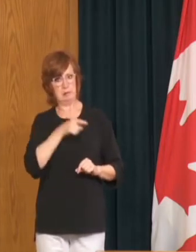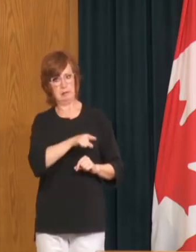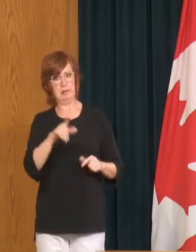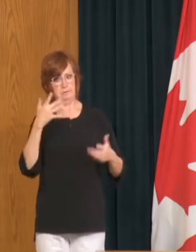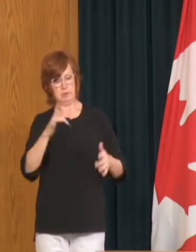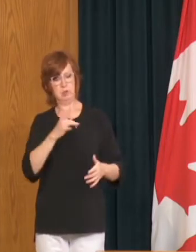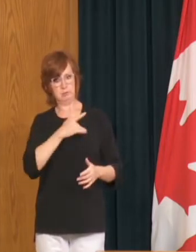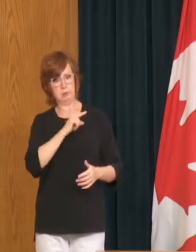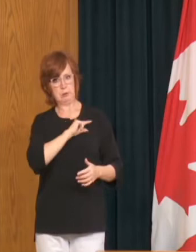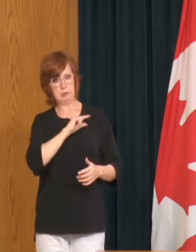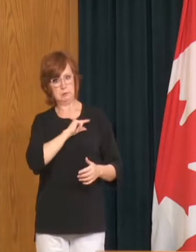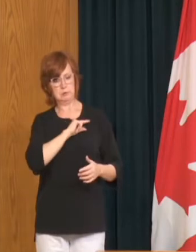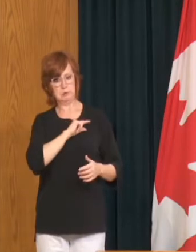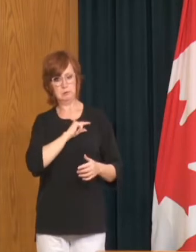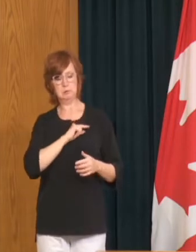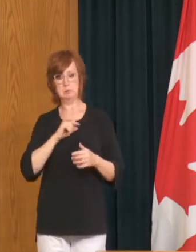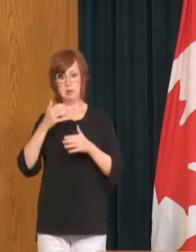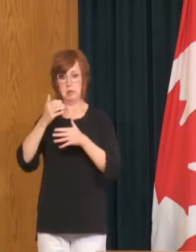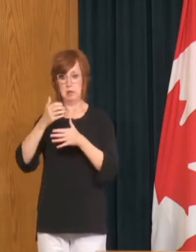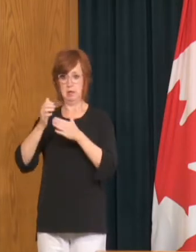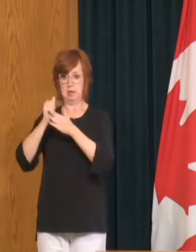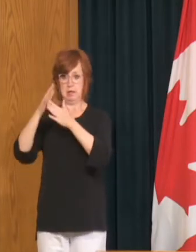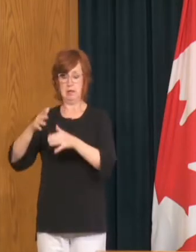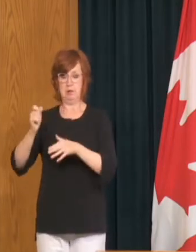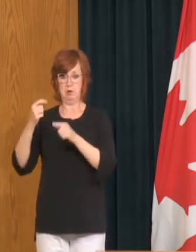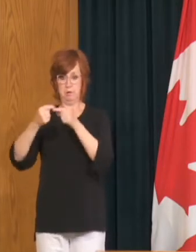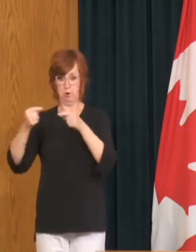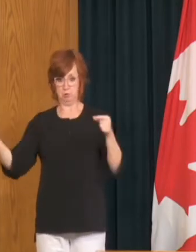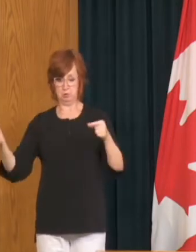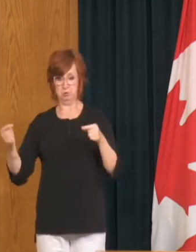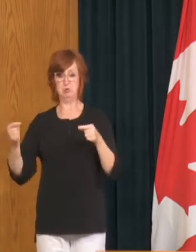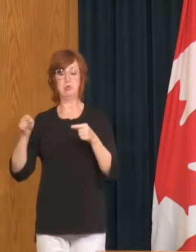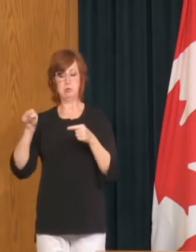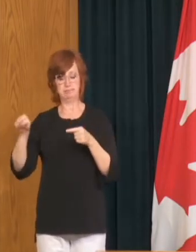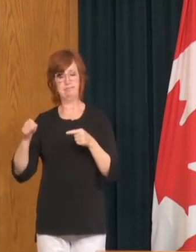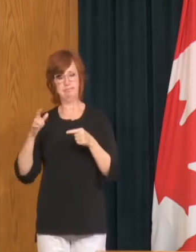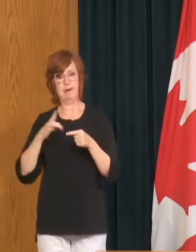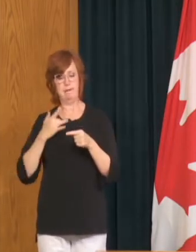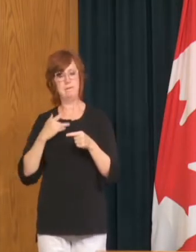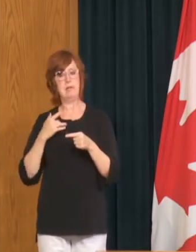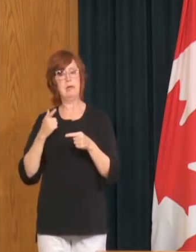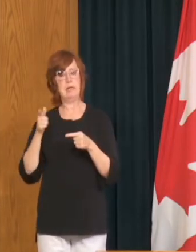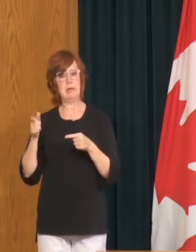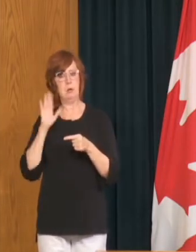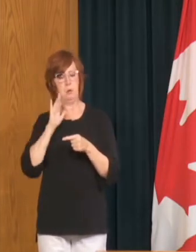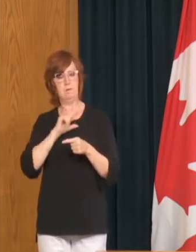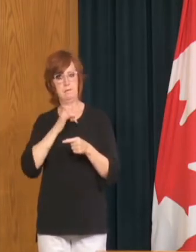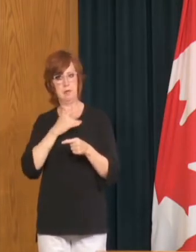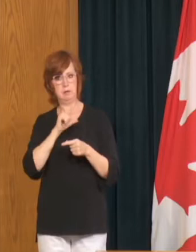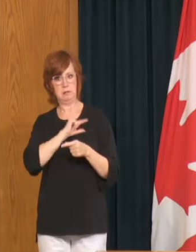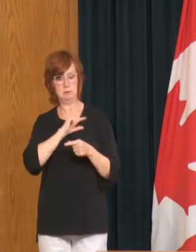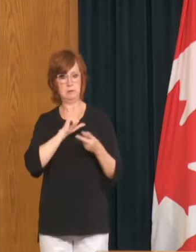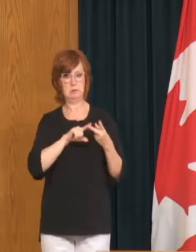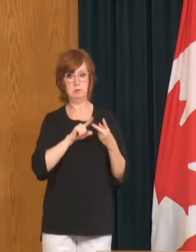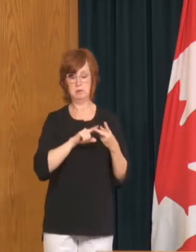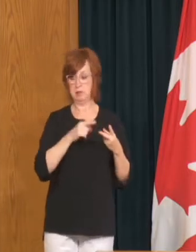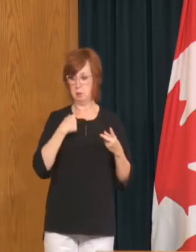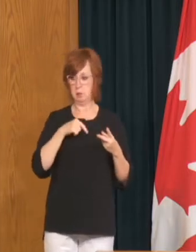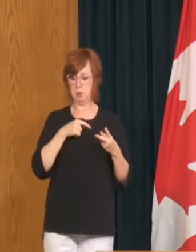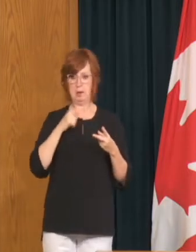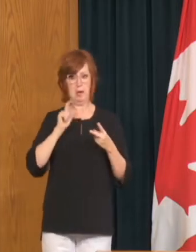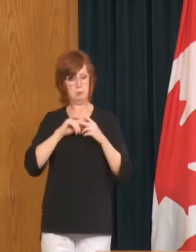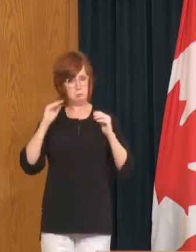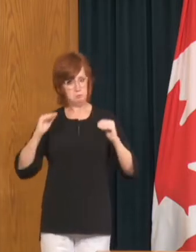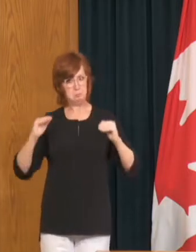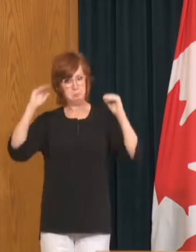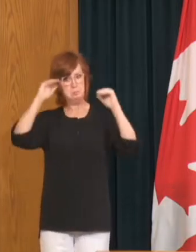We do as leaders. Myself, the leader of the opposition, as well as ministers, and all of us as leaders in our respective constituencies. We do need to